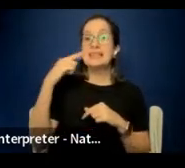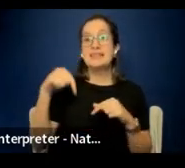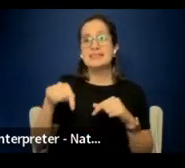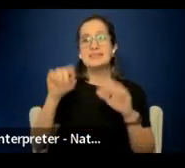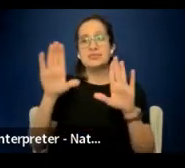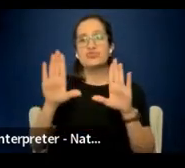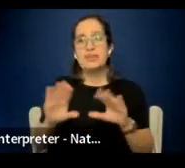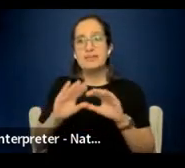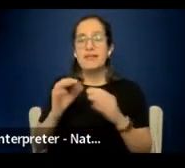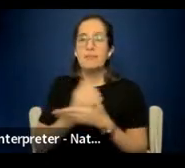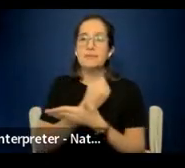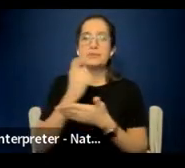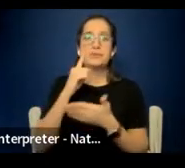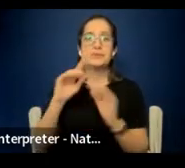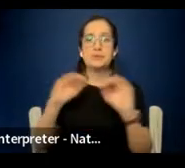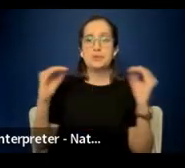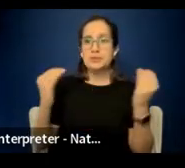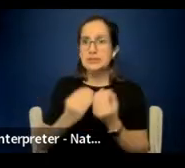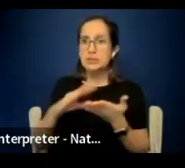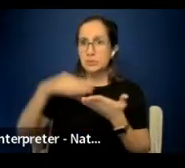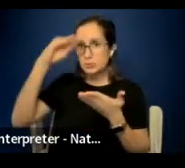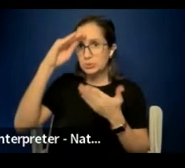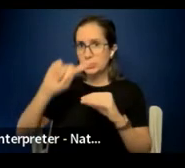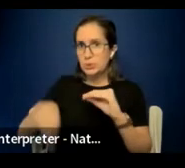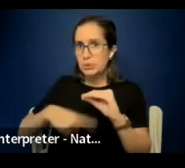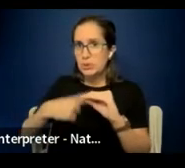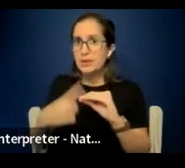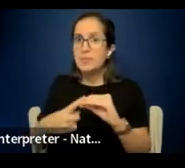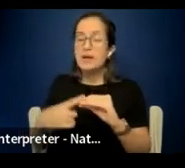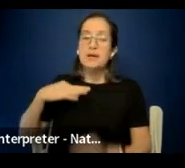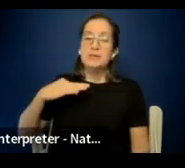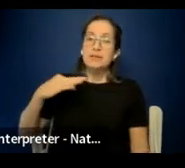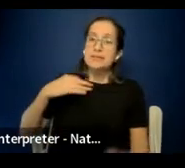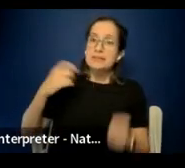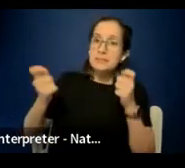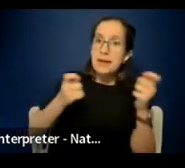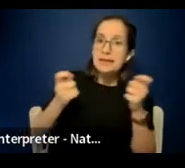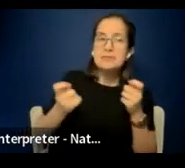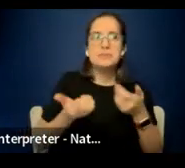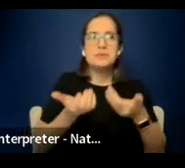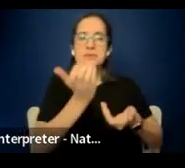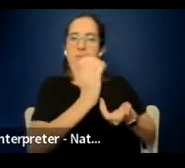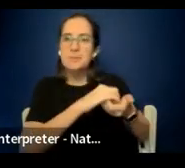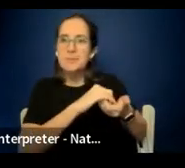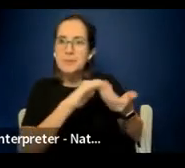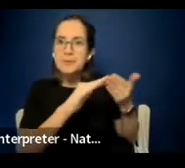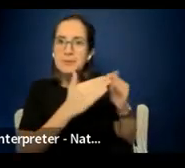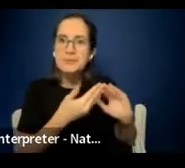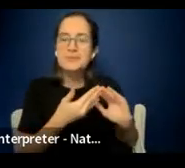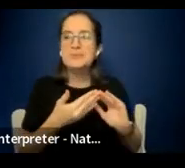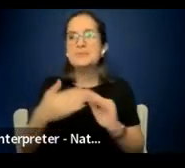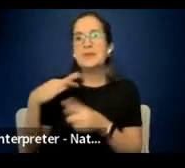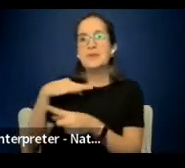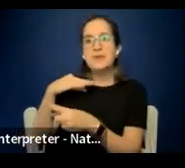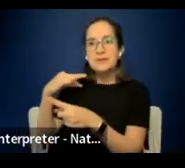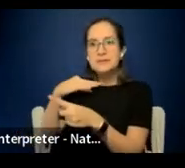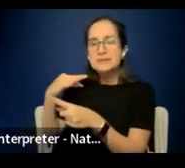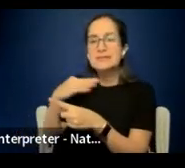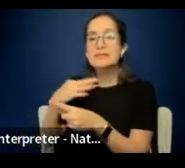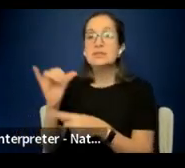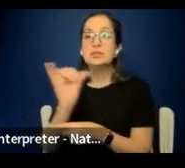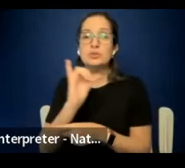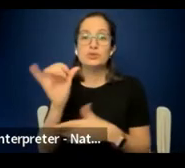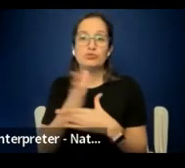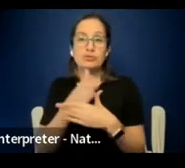learn a bit about volunteer management, community assessments, partnership building, evaluation, and then sharing out your stories.